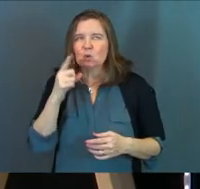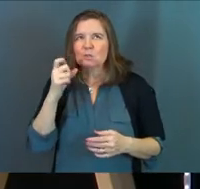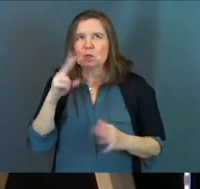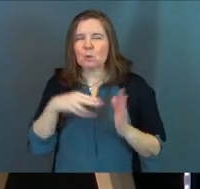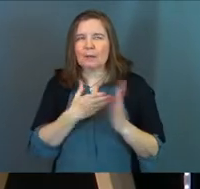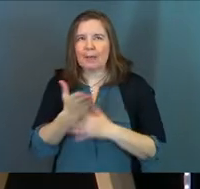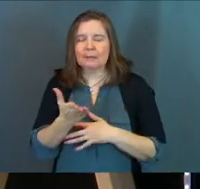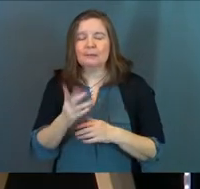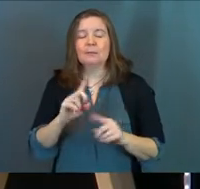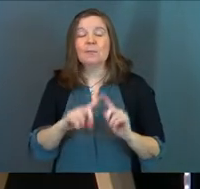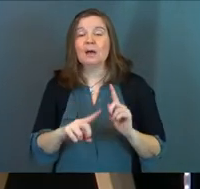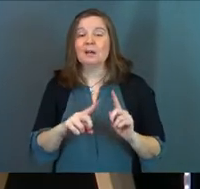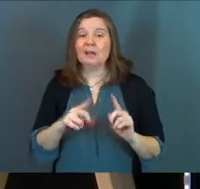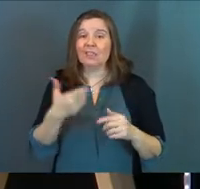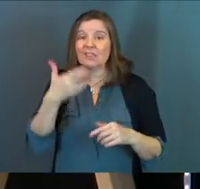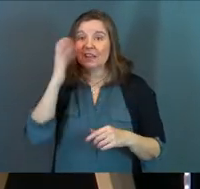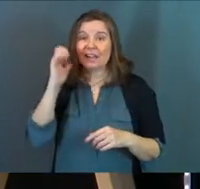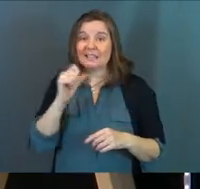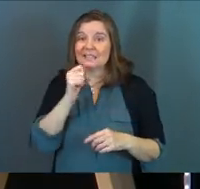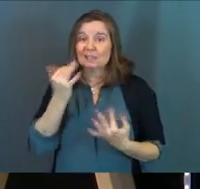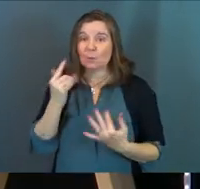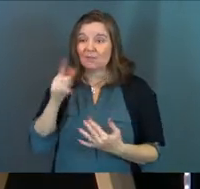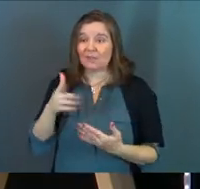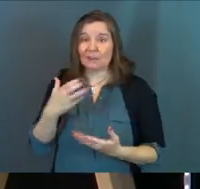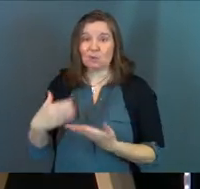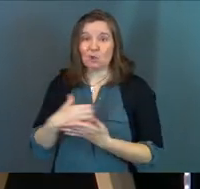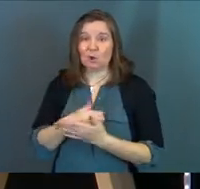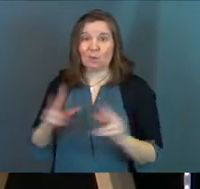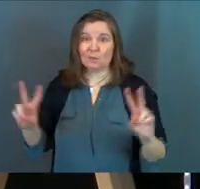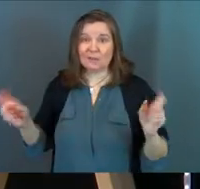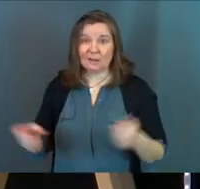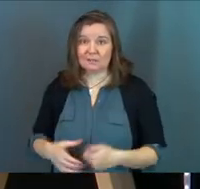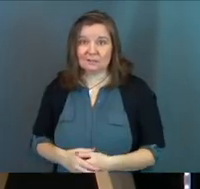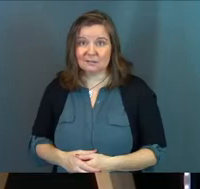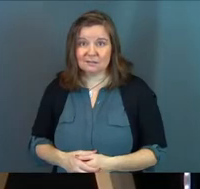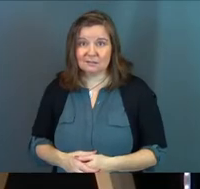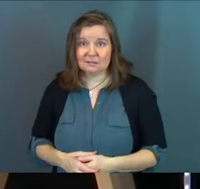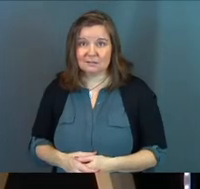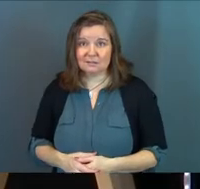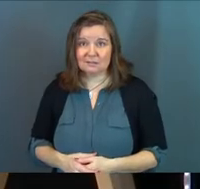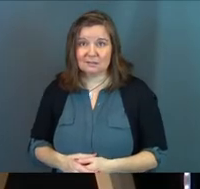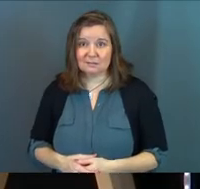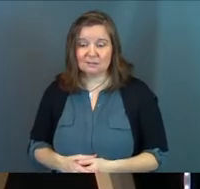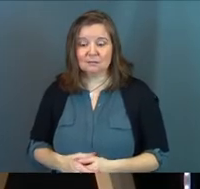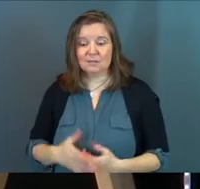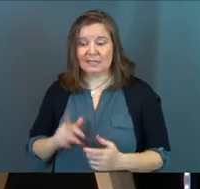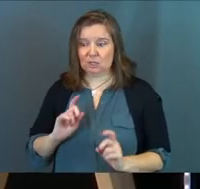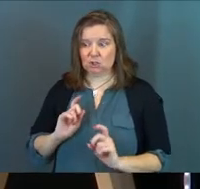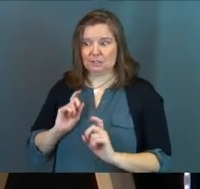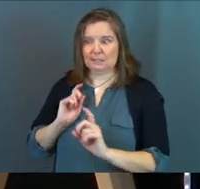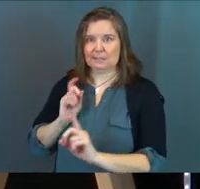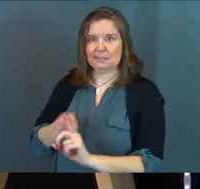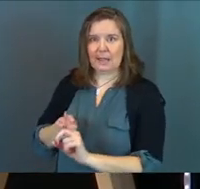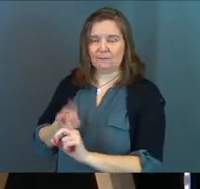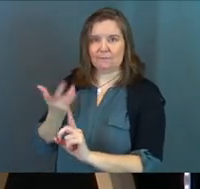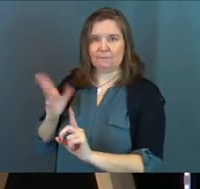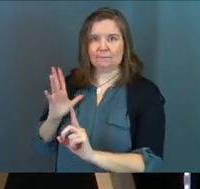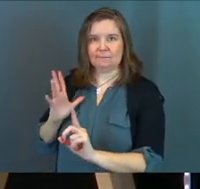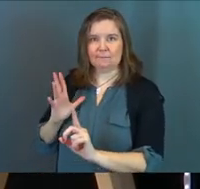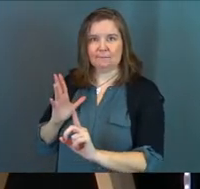just kind of read past it, is the lion did not wait for them to earn those titles. He just gave them to